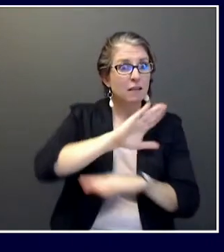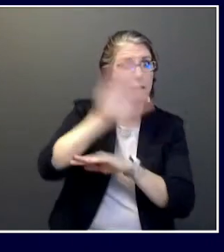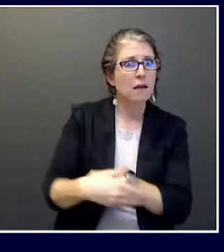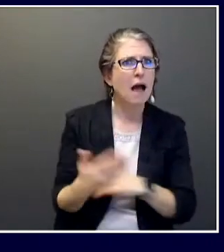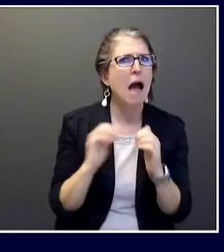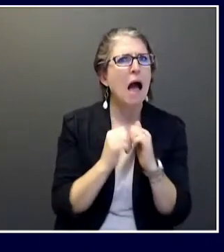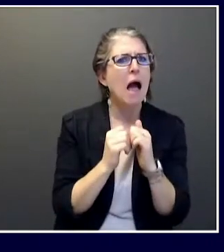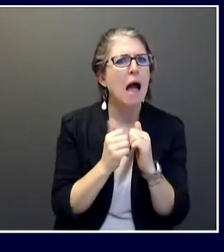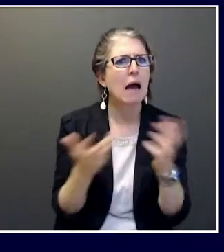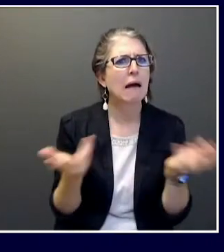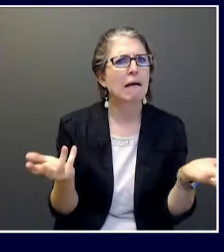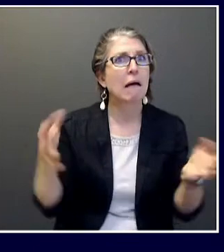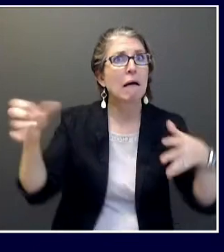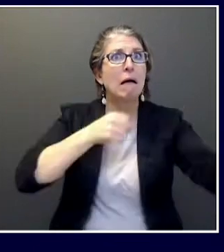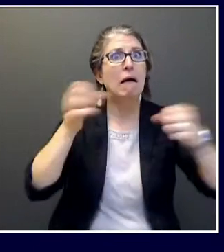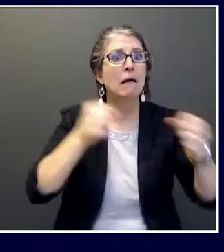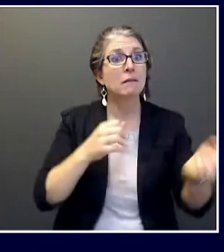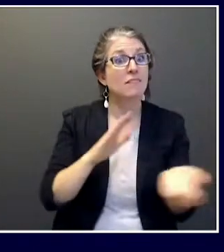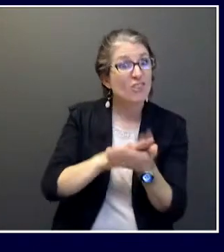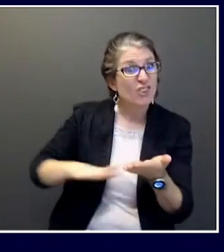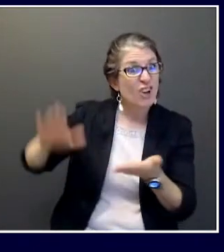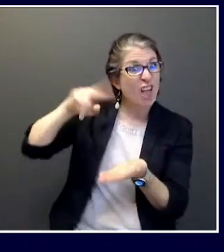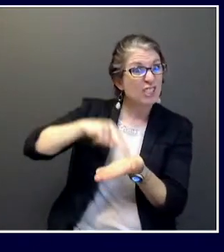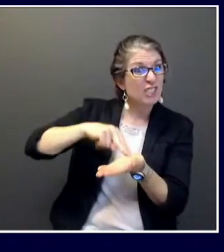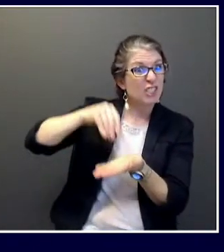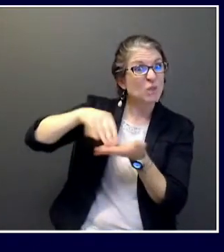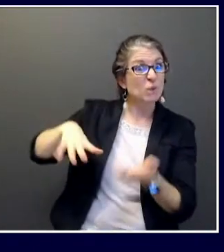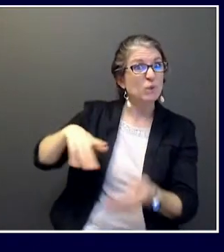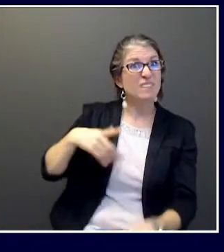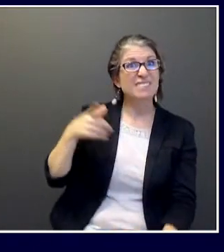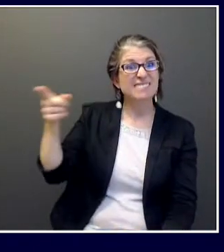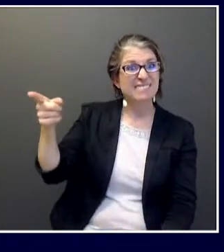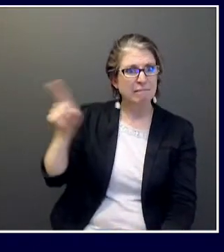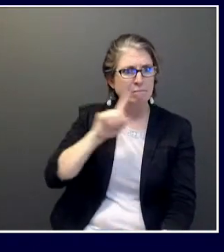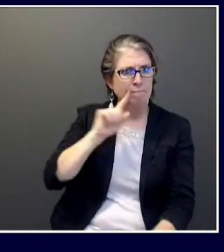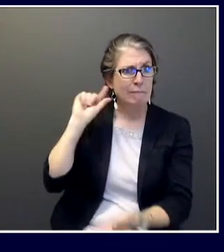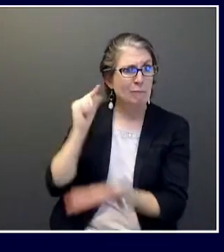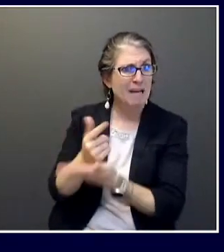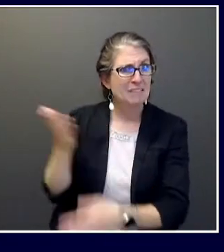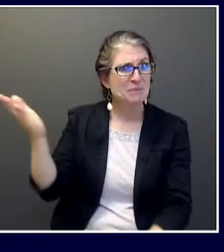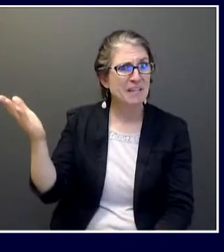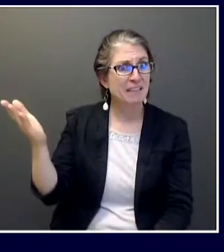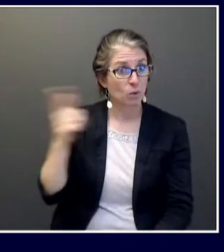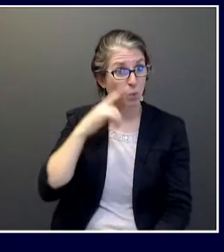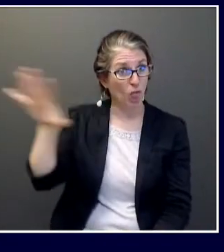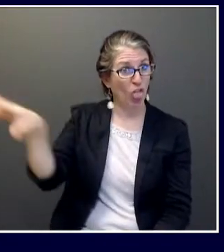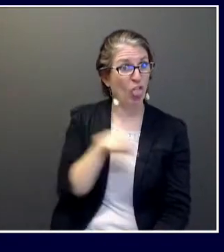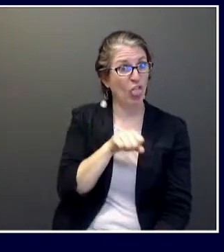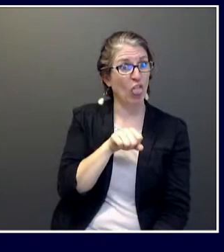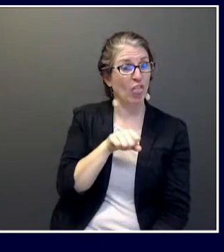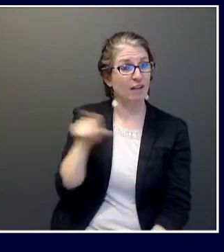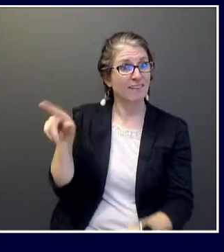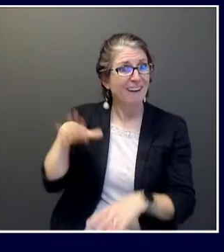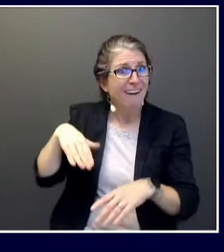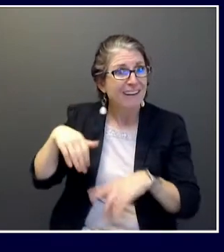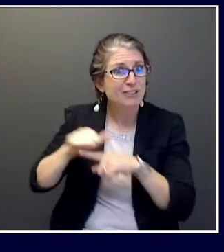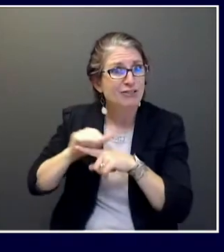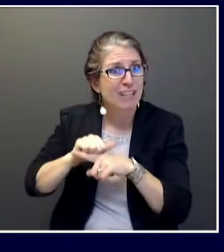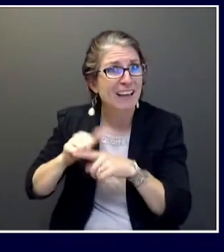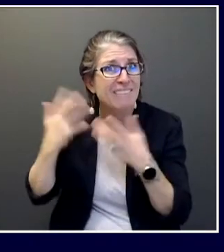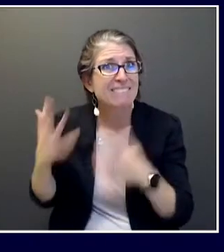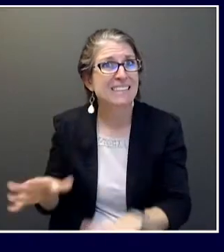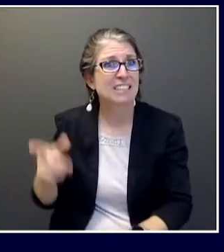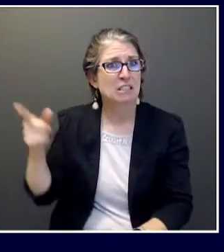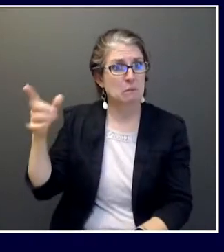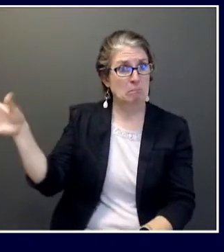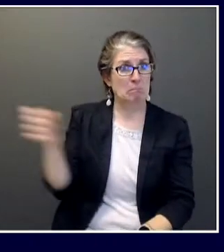So is there a contingency plan? October 29th, that's the cutoff, to fill in the gap